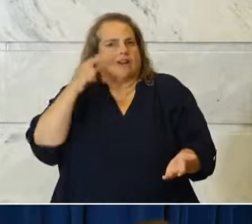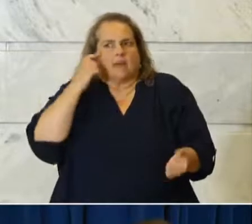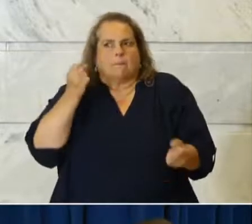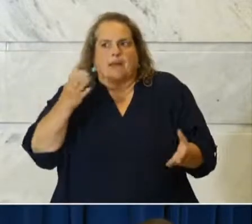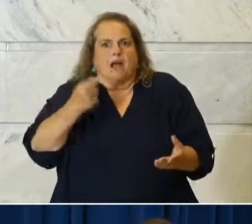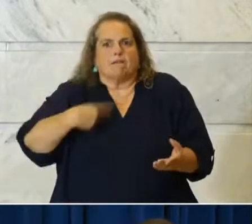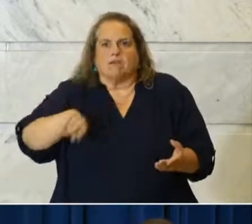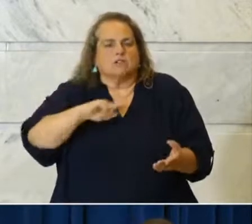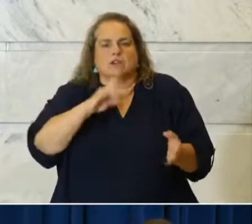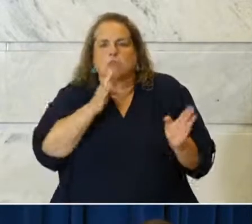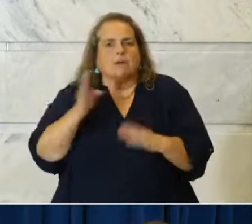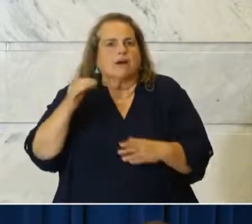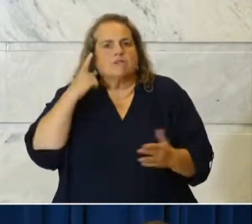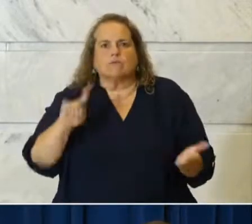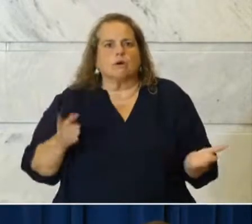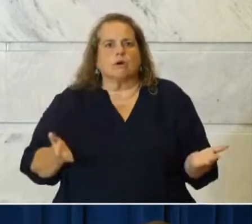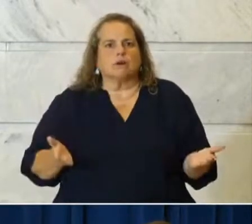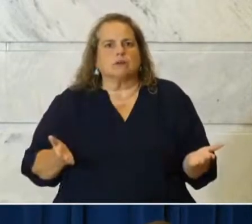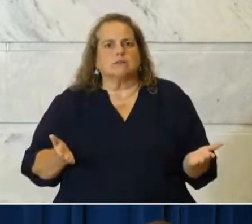prepared.